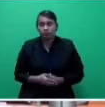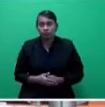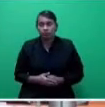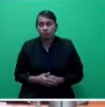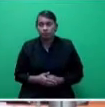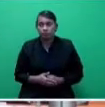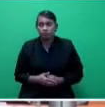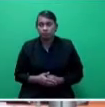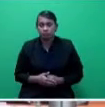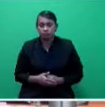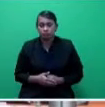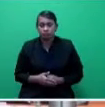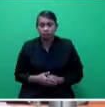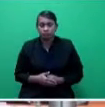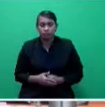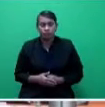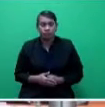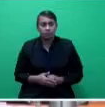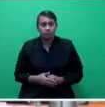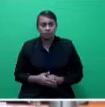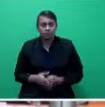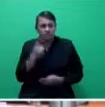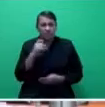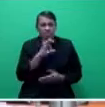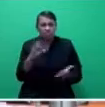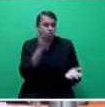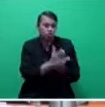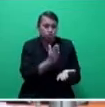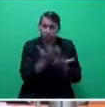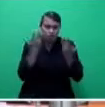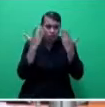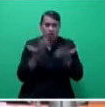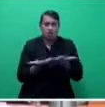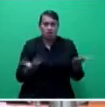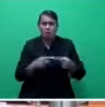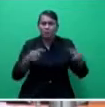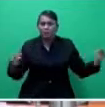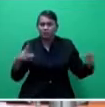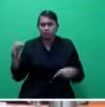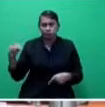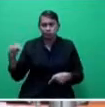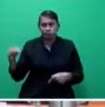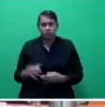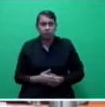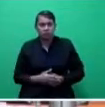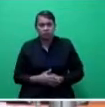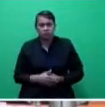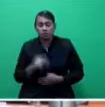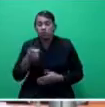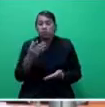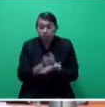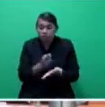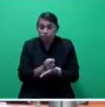demystify these half-baked truths that comes out from the opposition. Mr. Speaker, sir, the reality of the matter is that